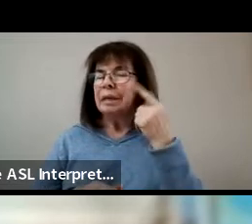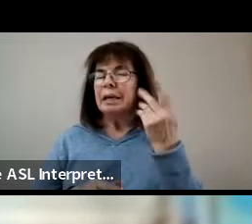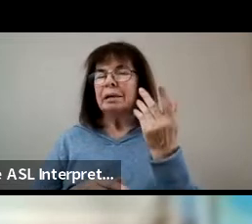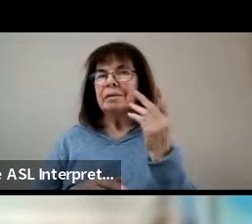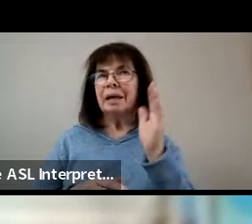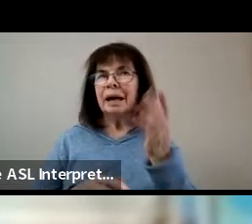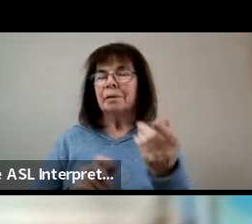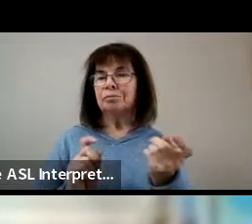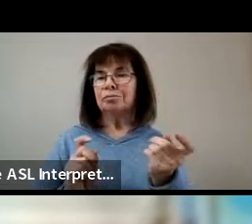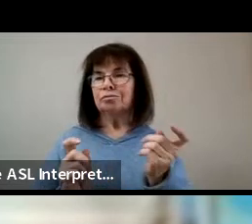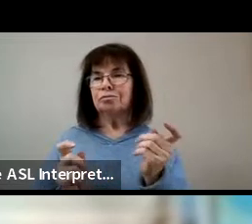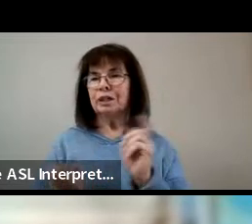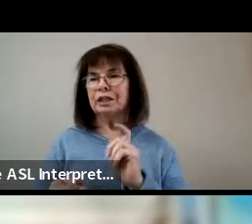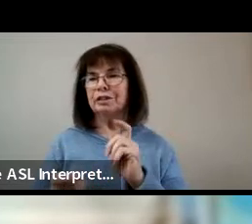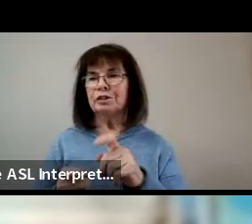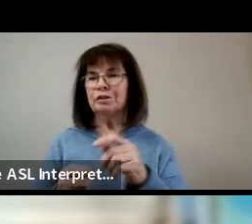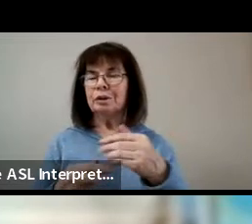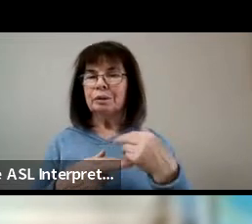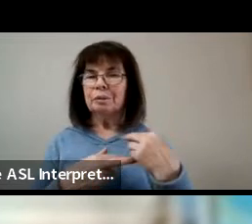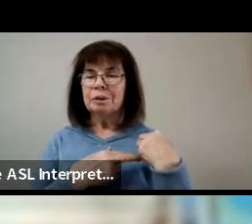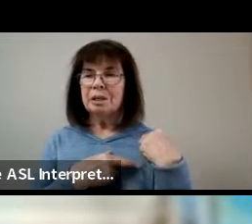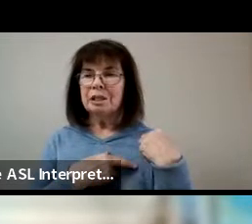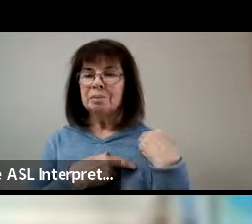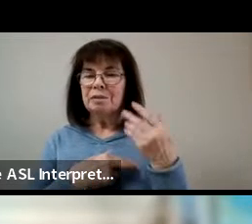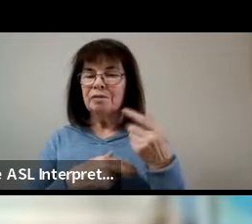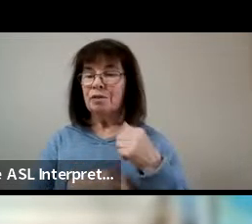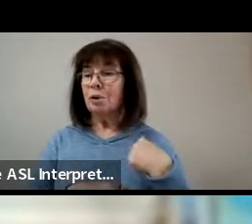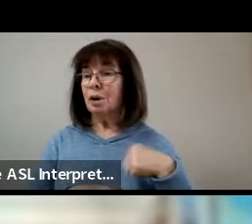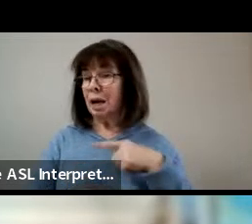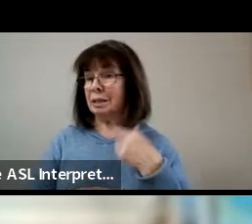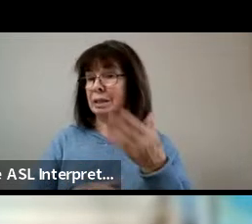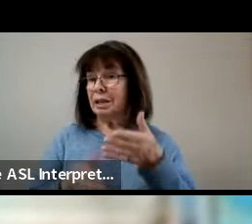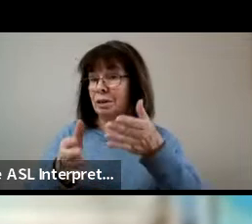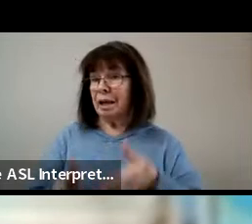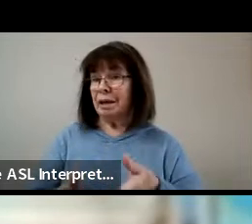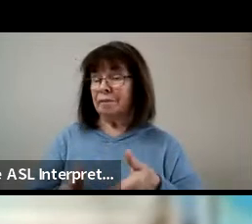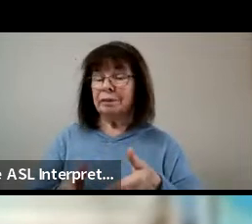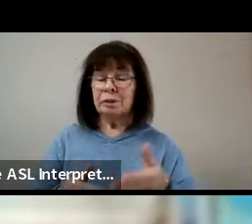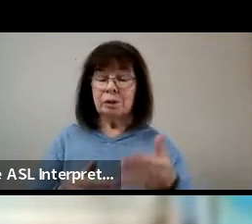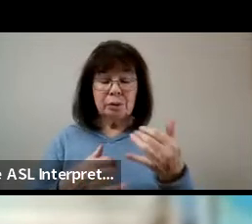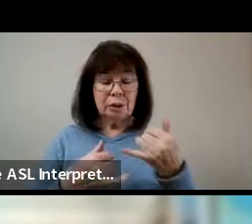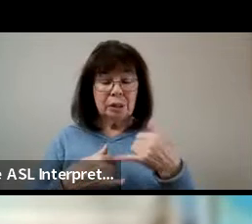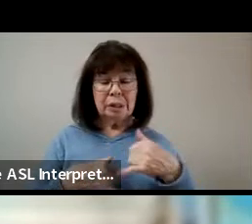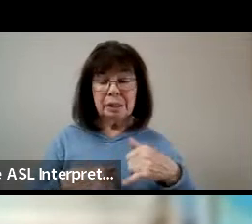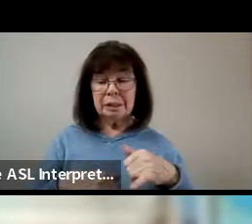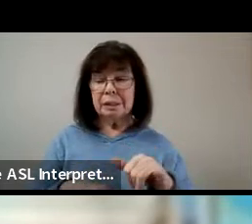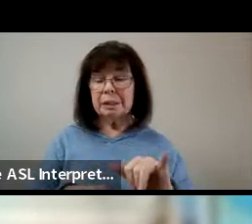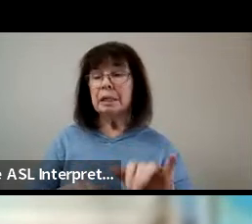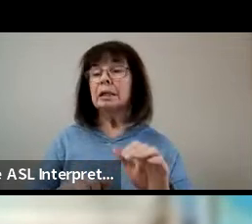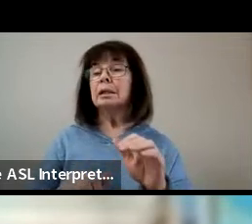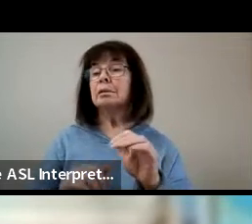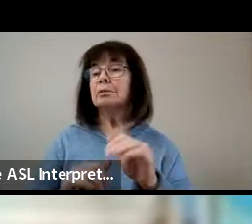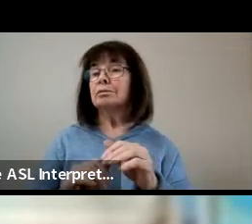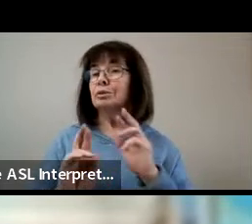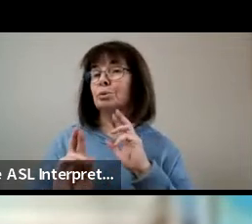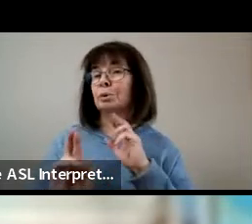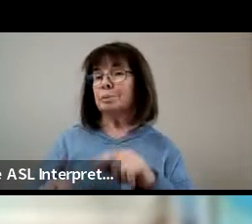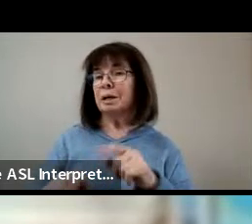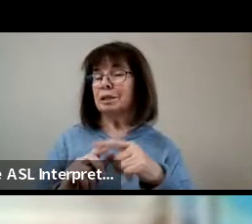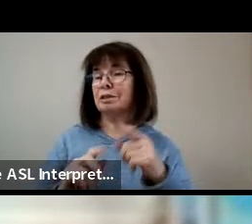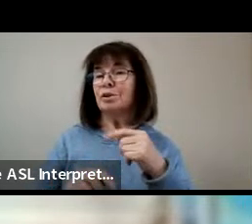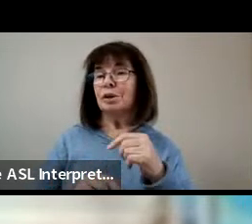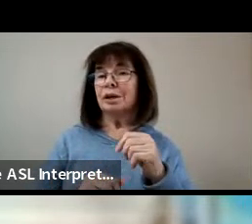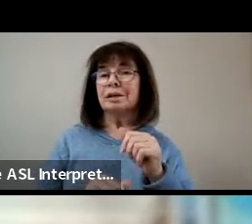what burden is left for those of us kind of on the ground still in the response, especially for our underinsured and uninsured